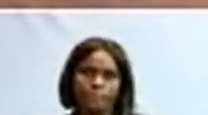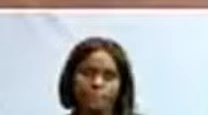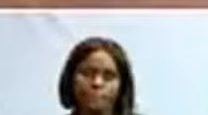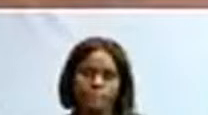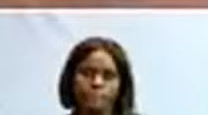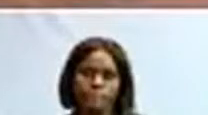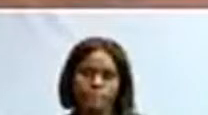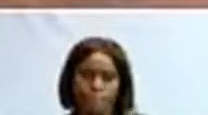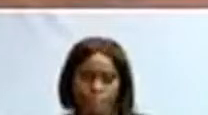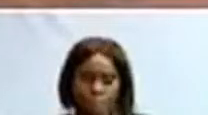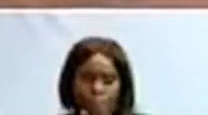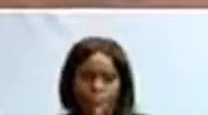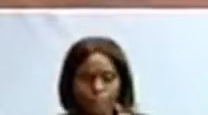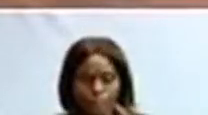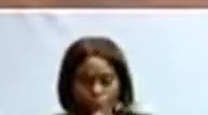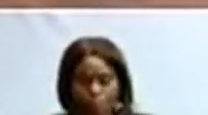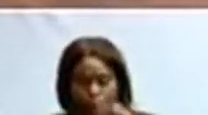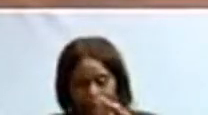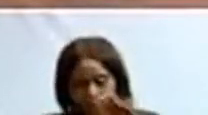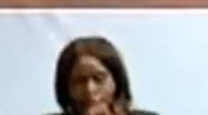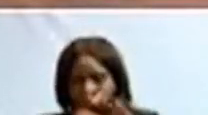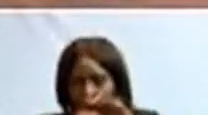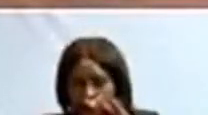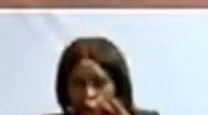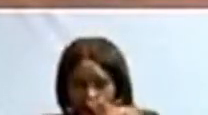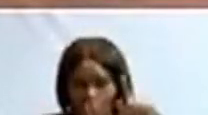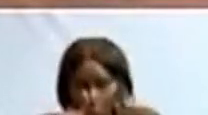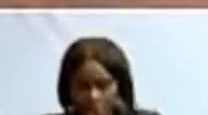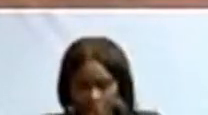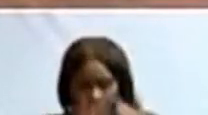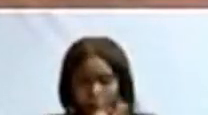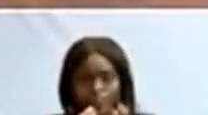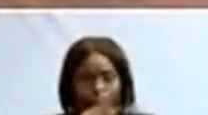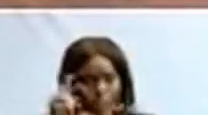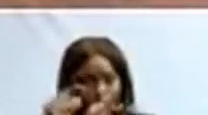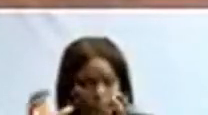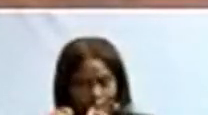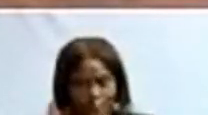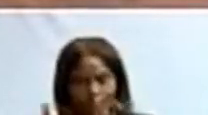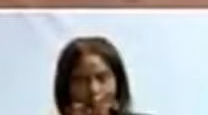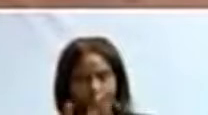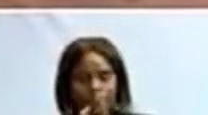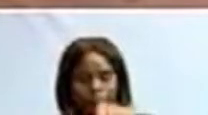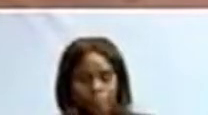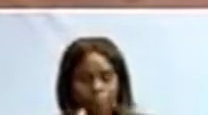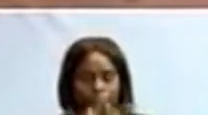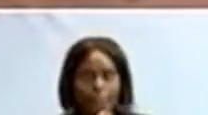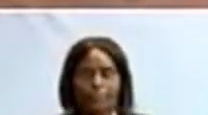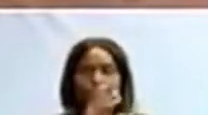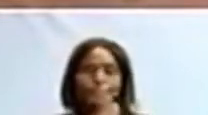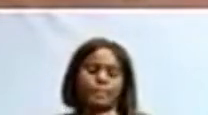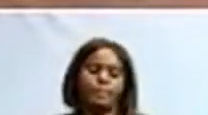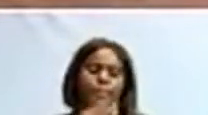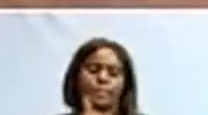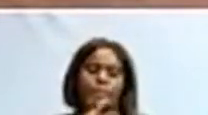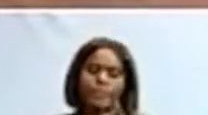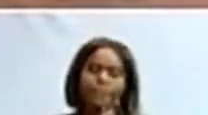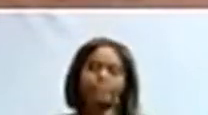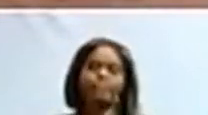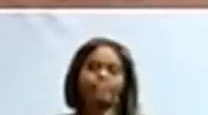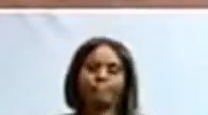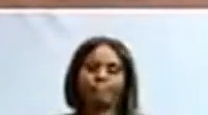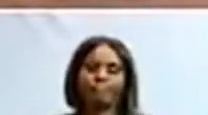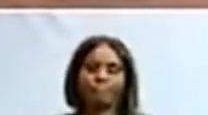and on a low revenue base for the council, and the funds were